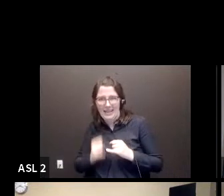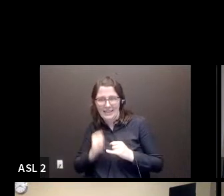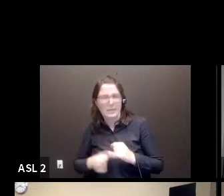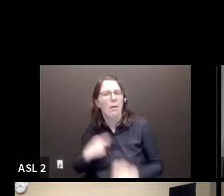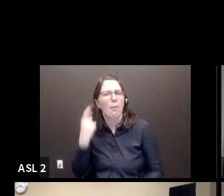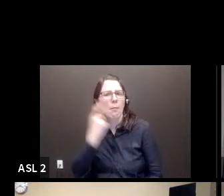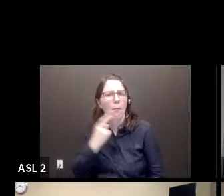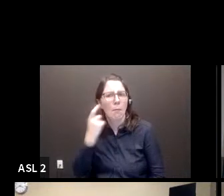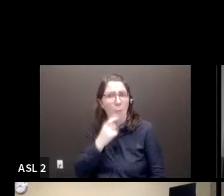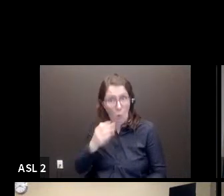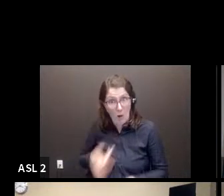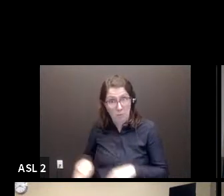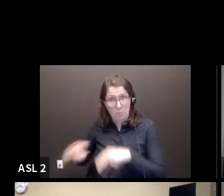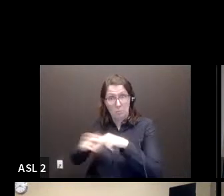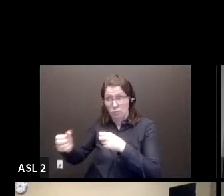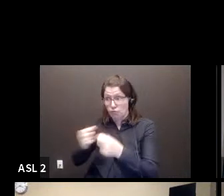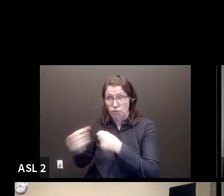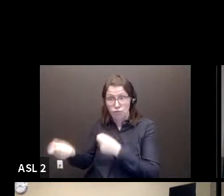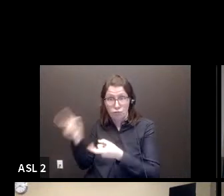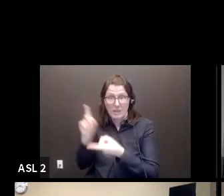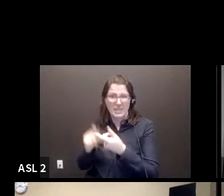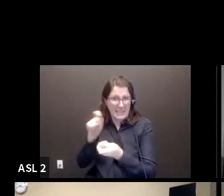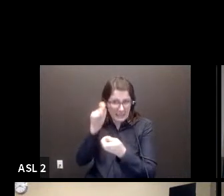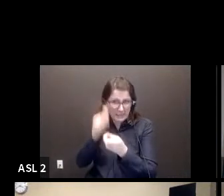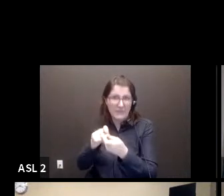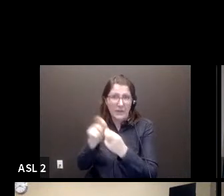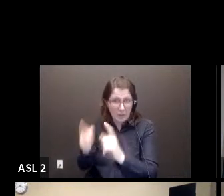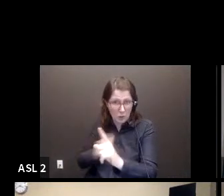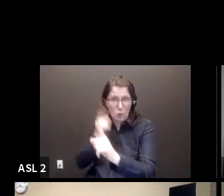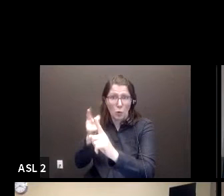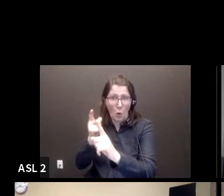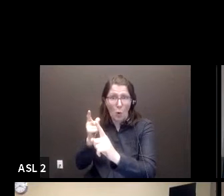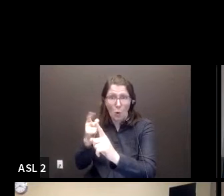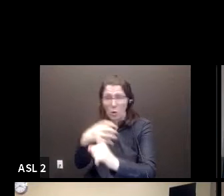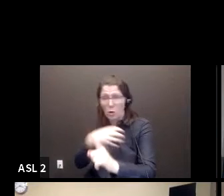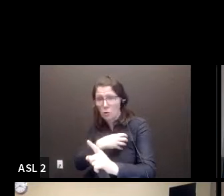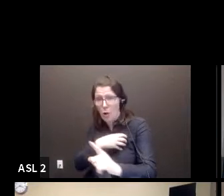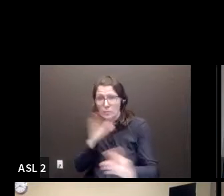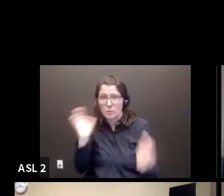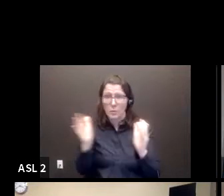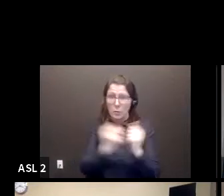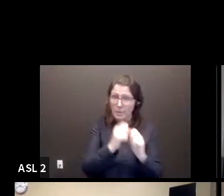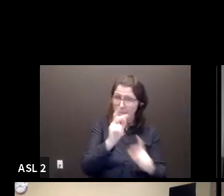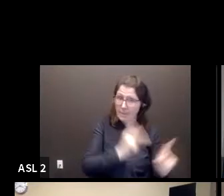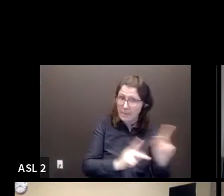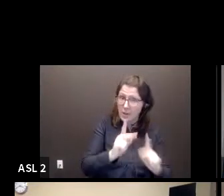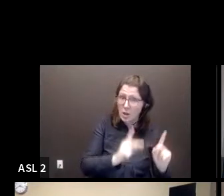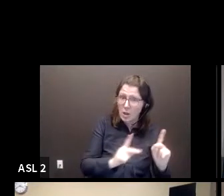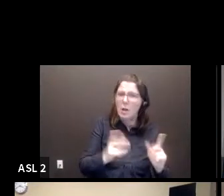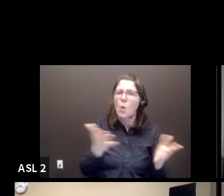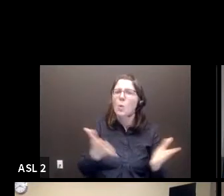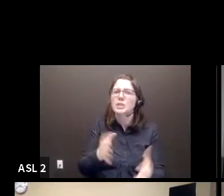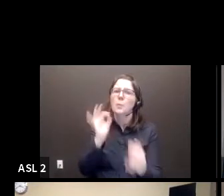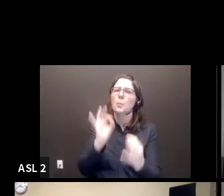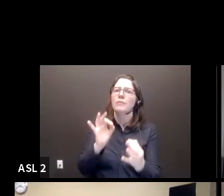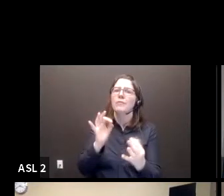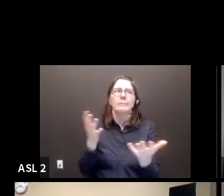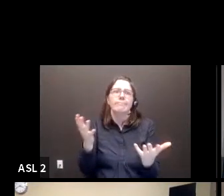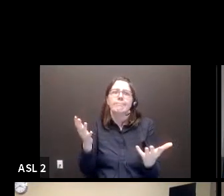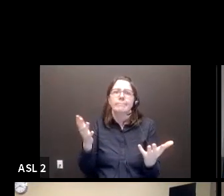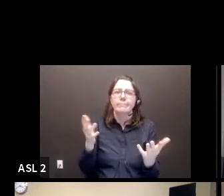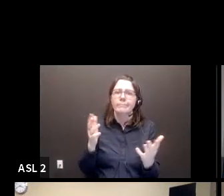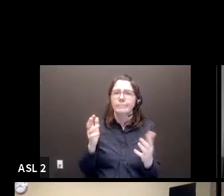achieve and is there empirical evidence to support an ideal uh popular police per population or however